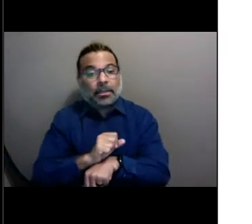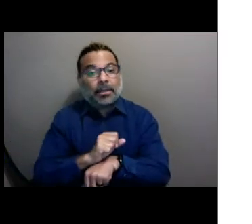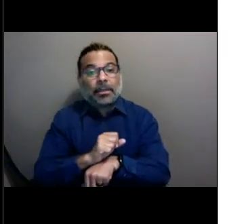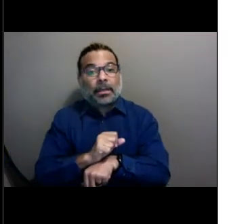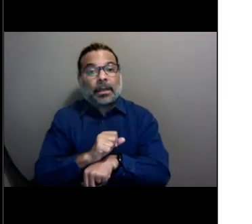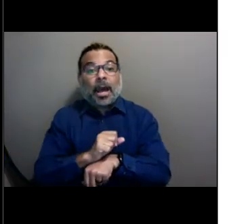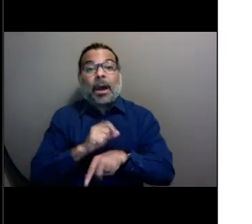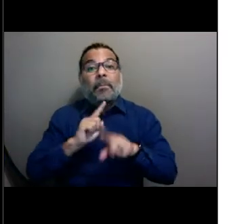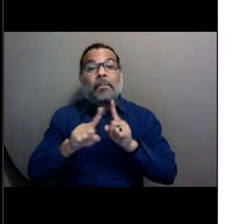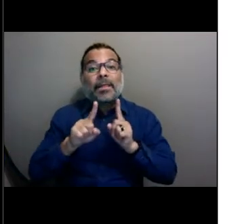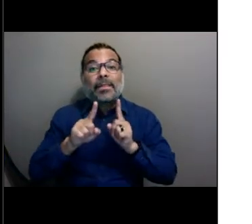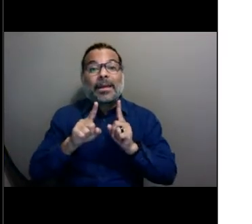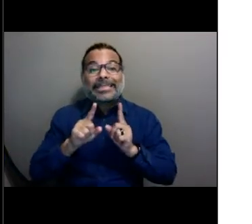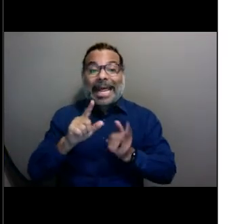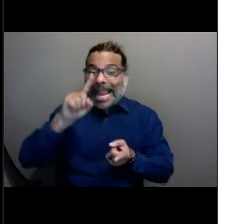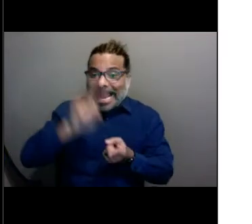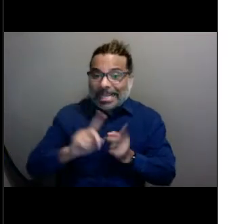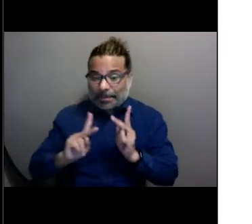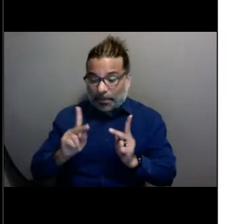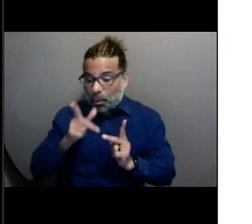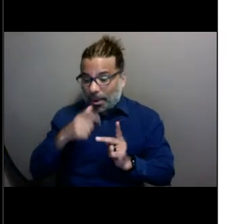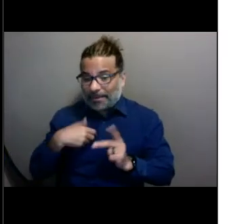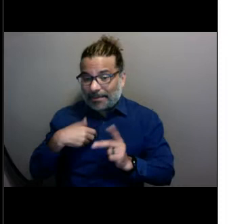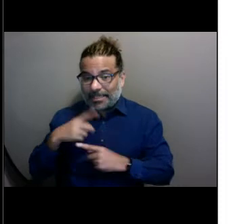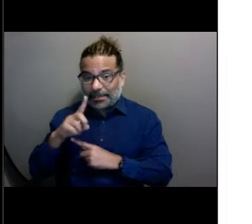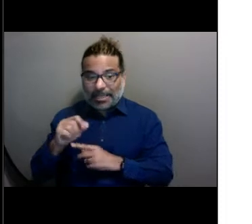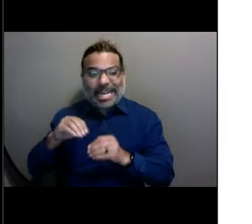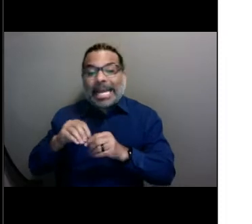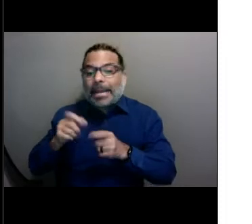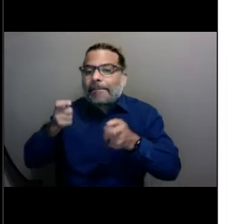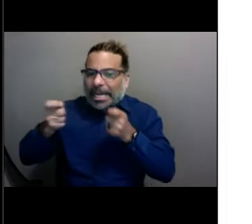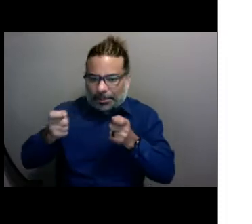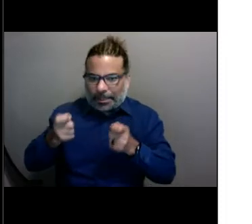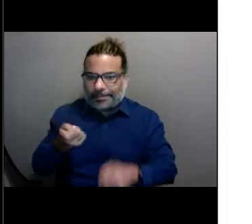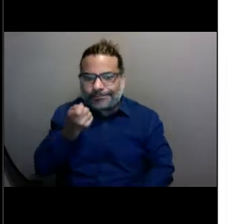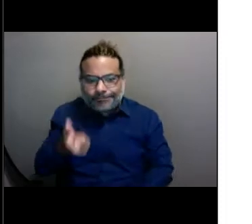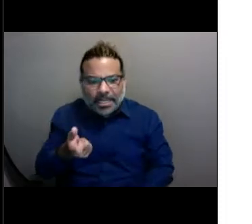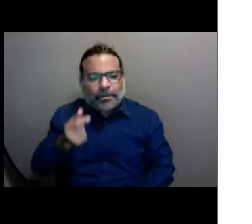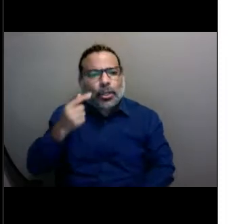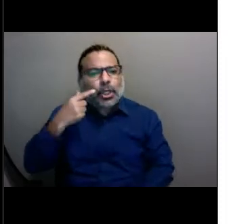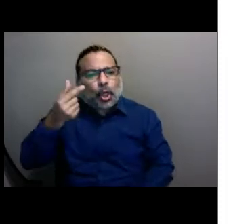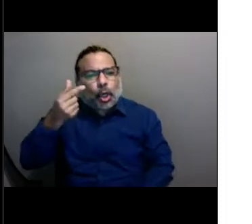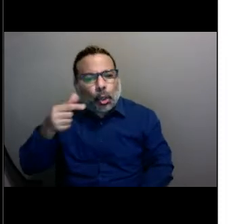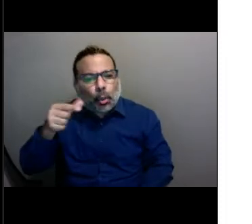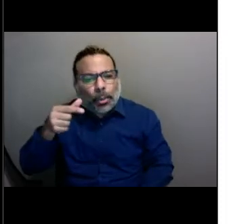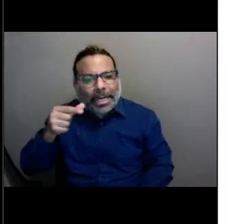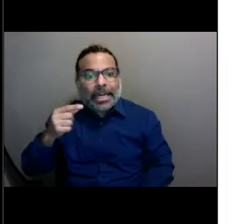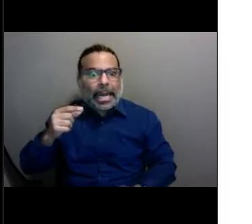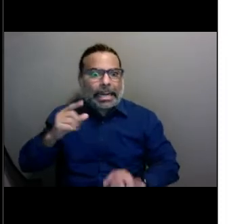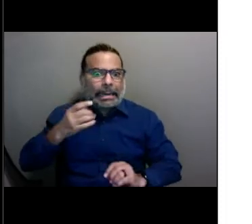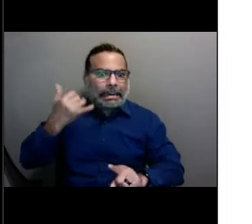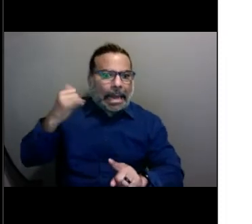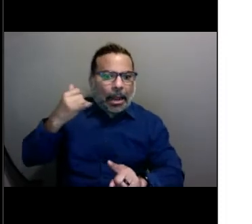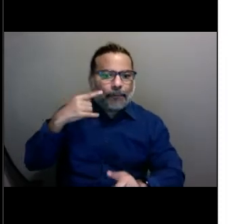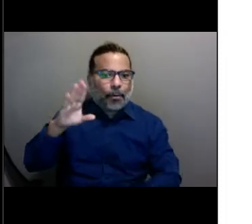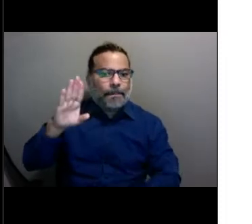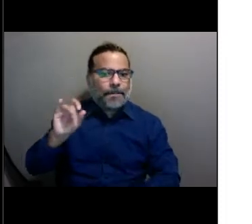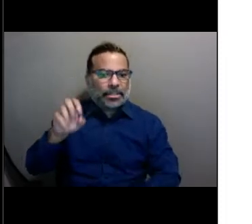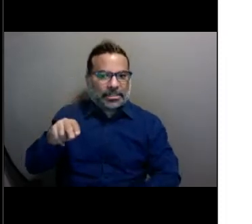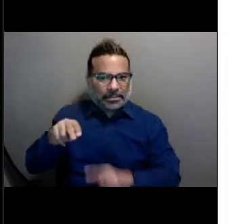significantly less people with disabilities in management positions, right? The green and top, the bright yellow for Boston. It's